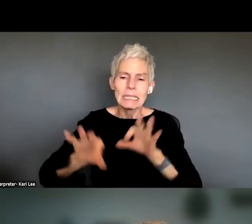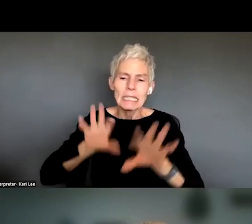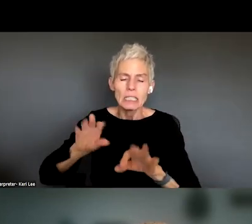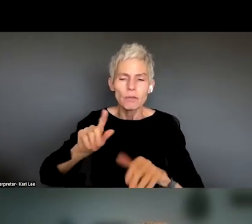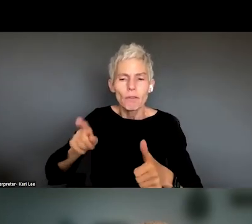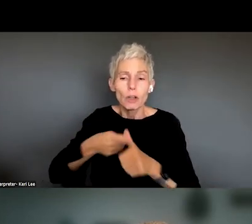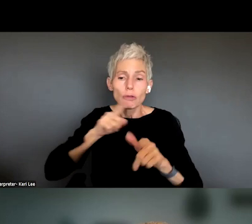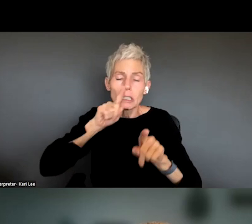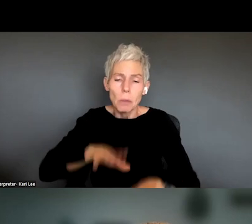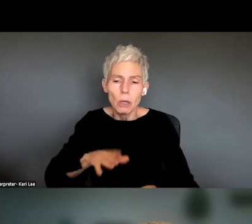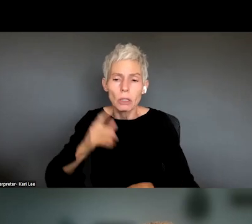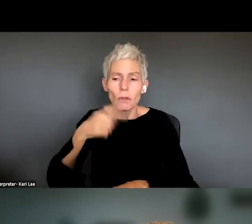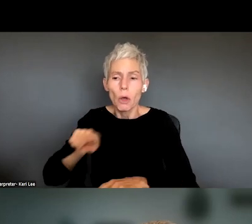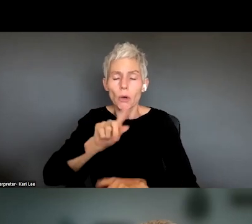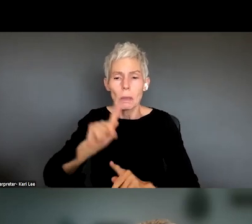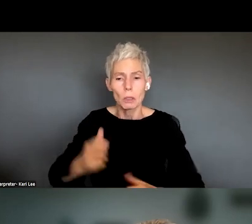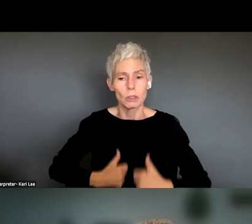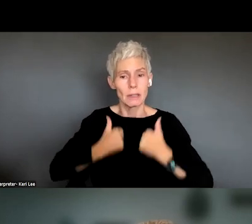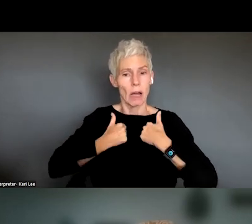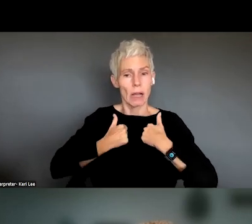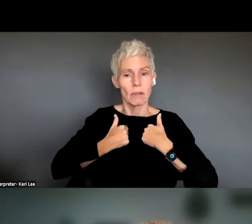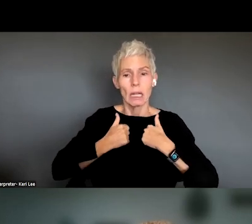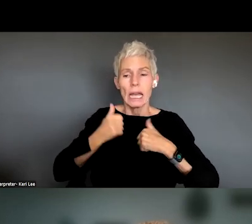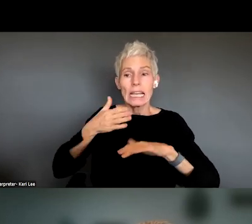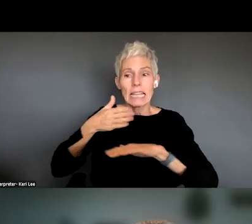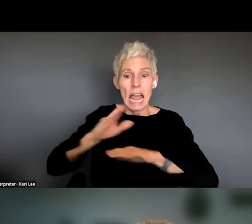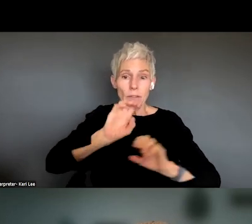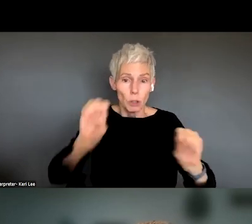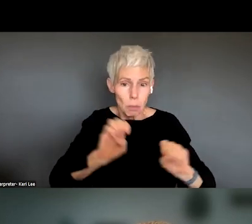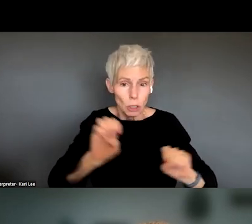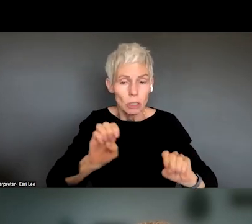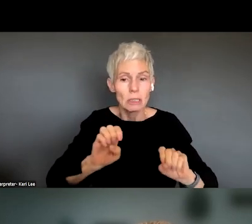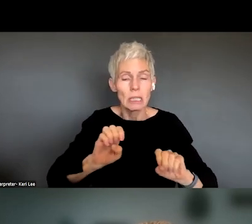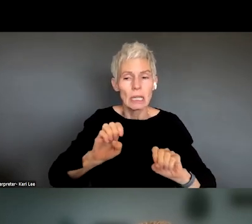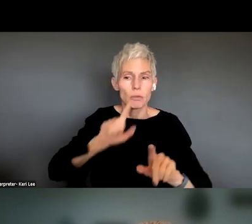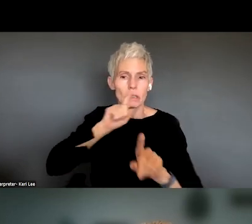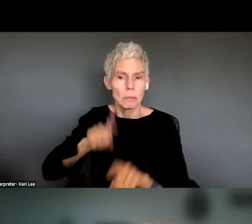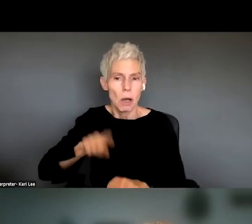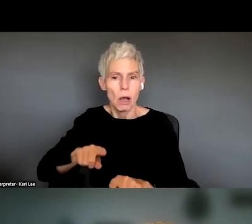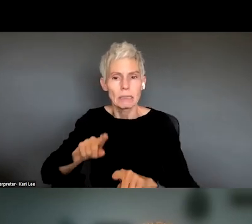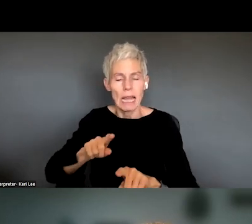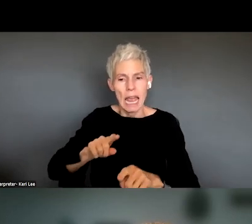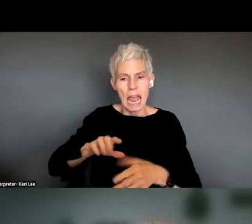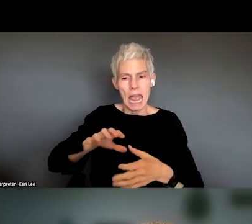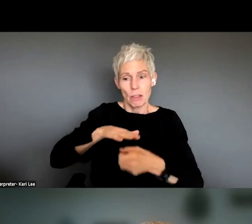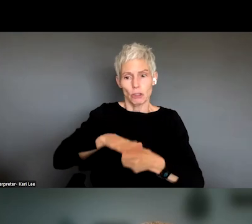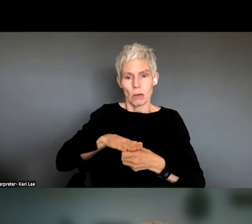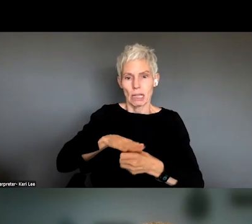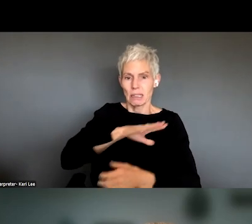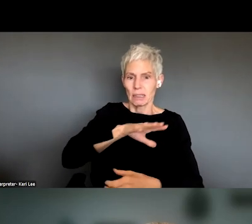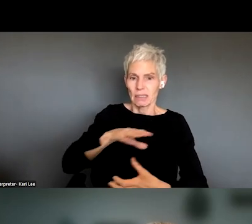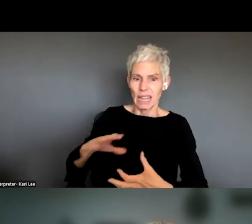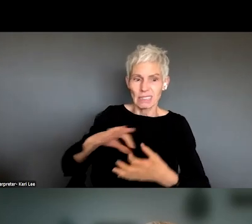survivors. It's really about post-emergency, post-disaster response and the related stress. But the reminder here is